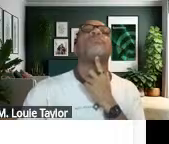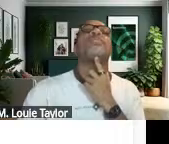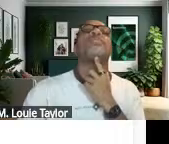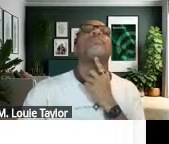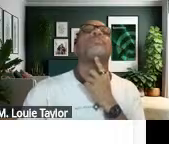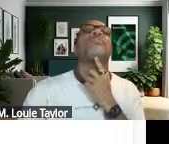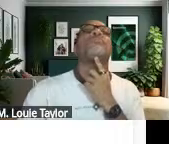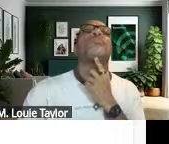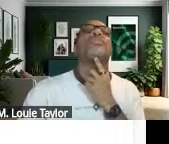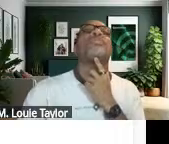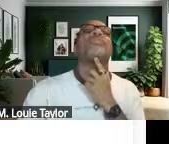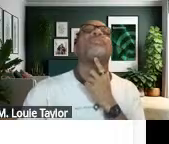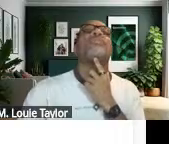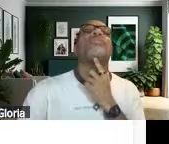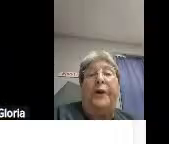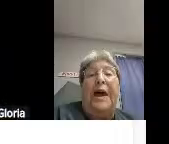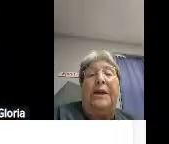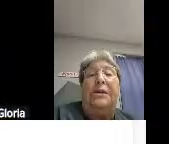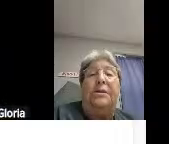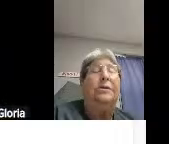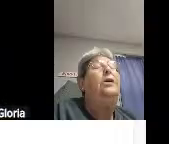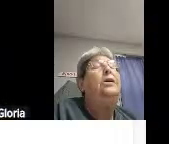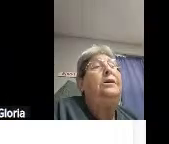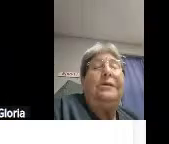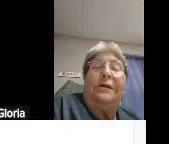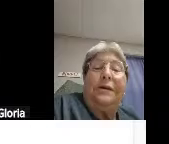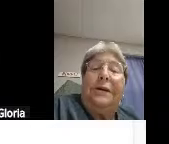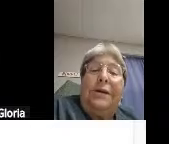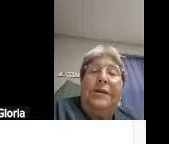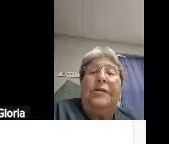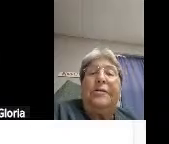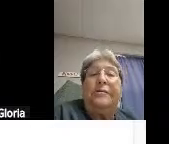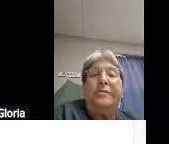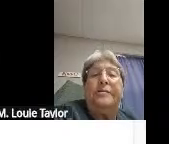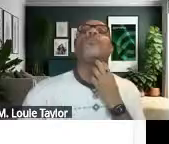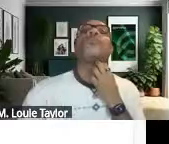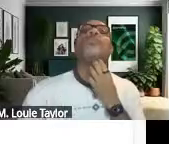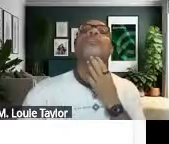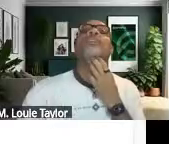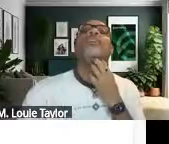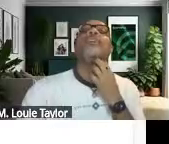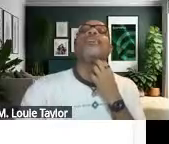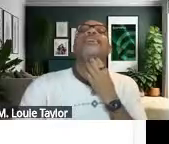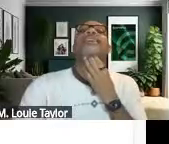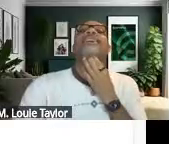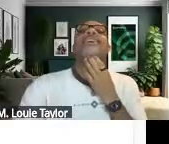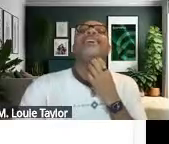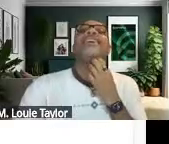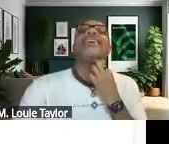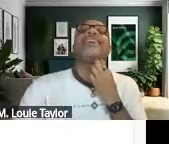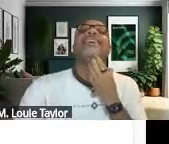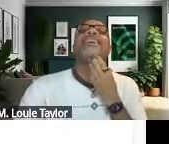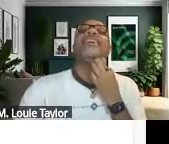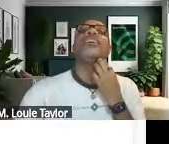who have signed up to use the machine. what you find? Oh.